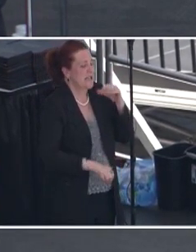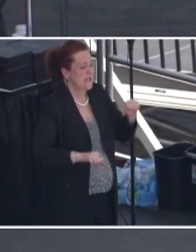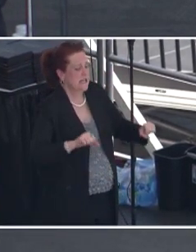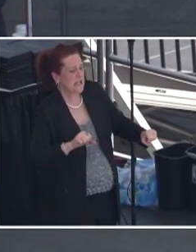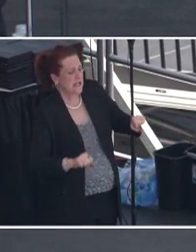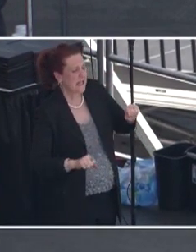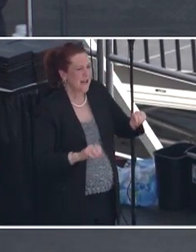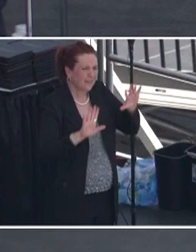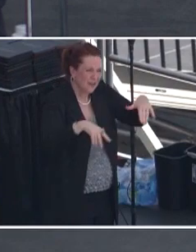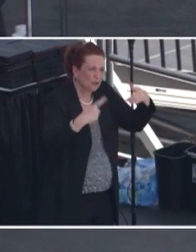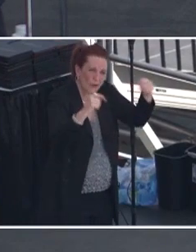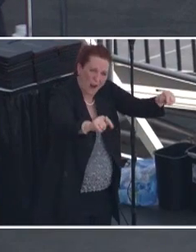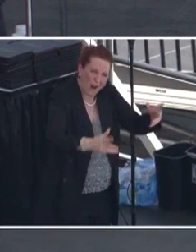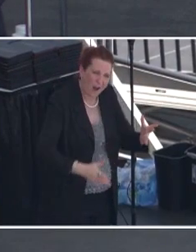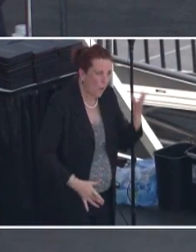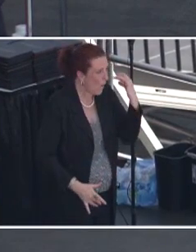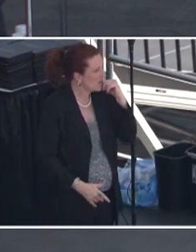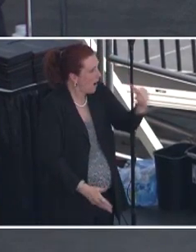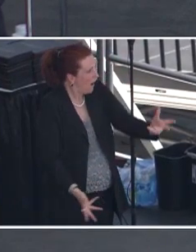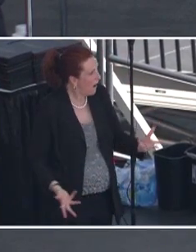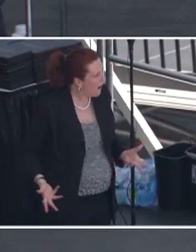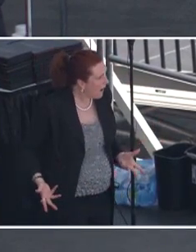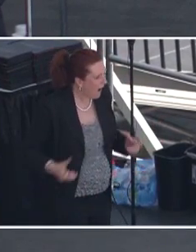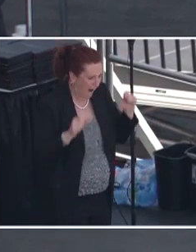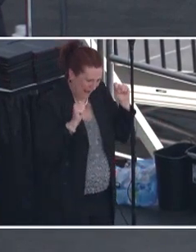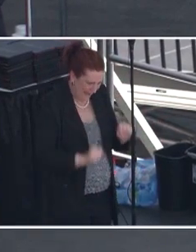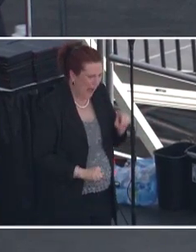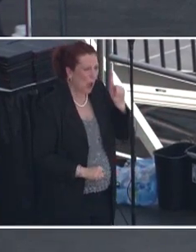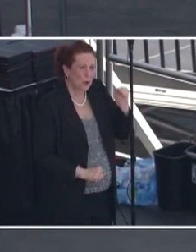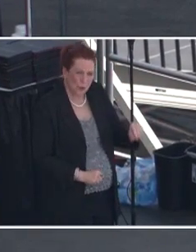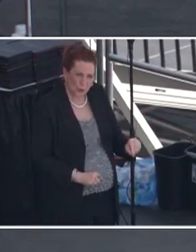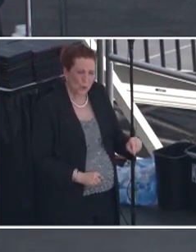it. Just give it a try.